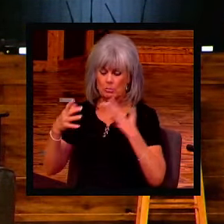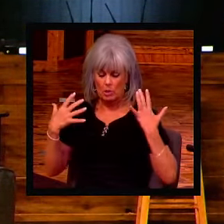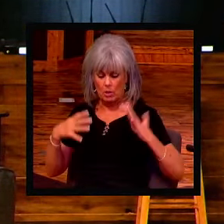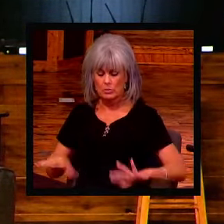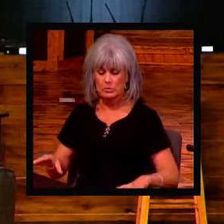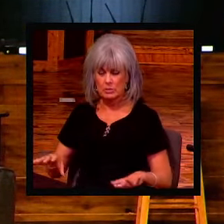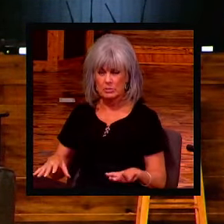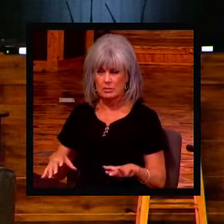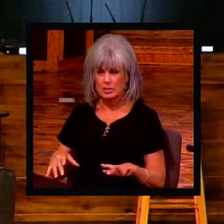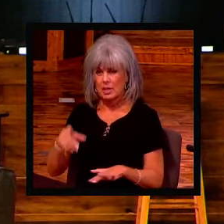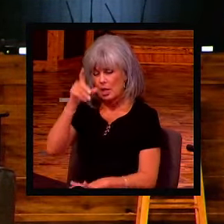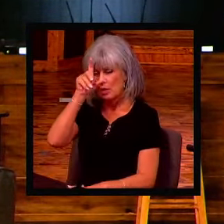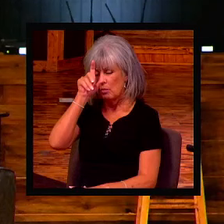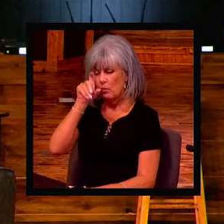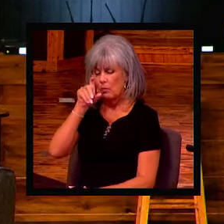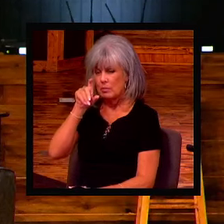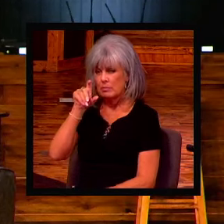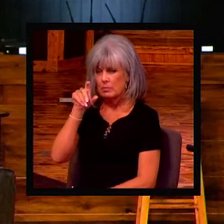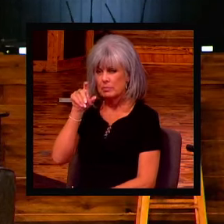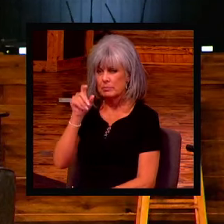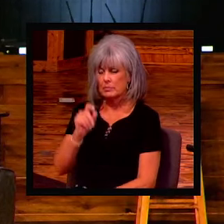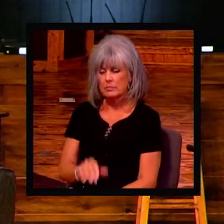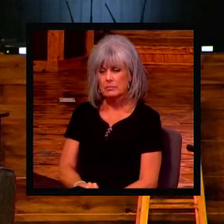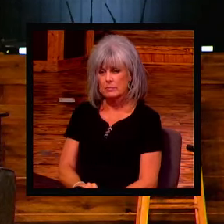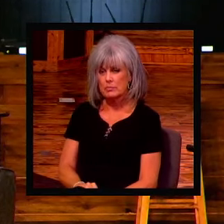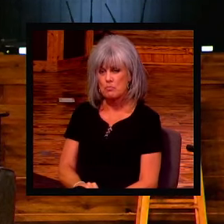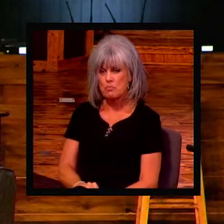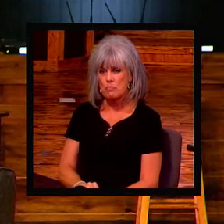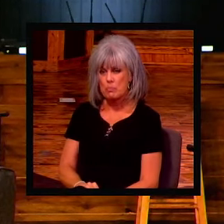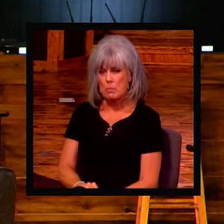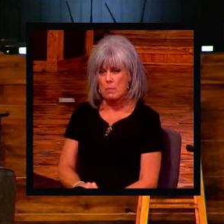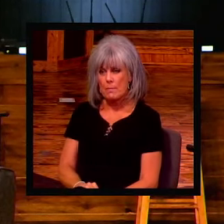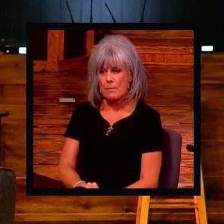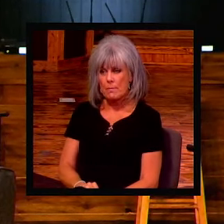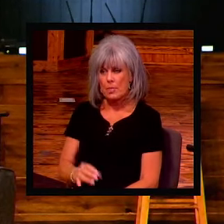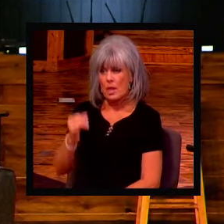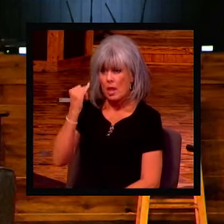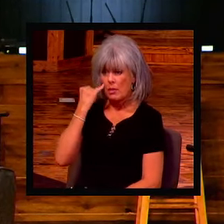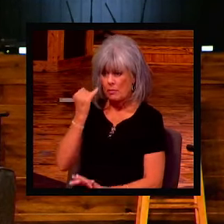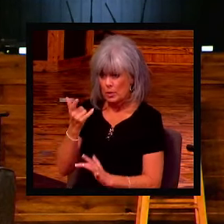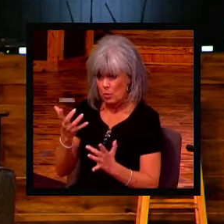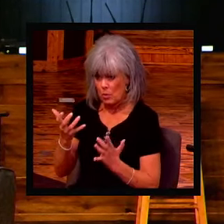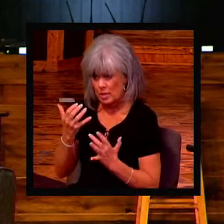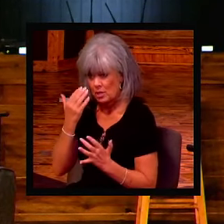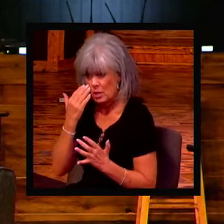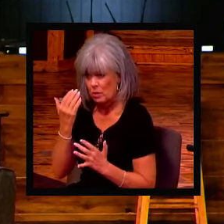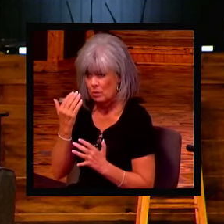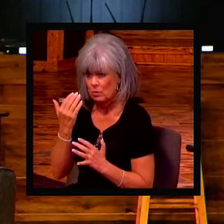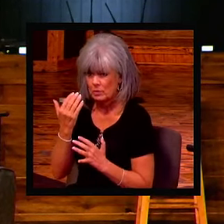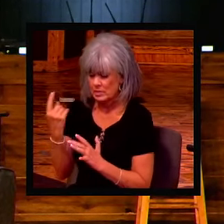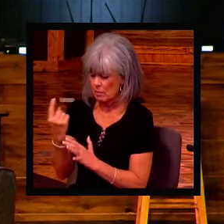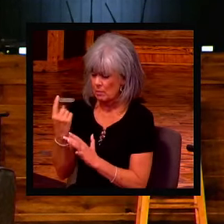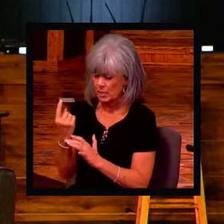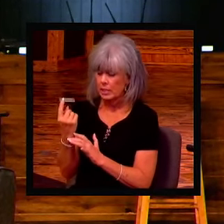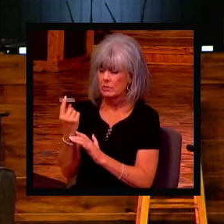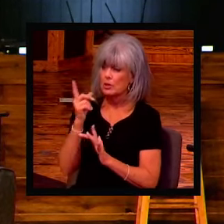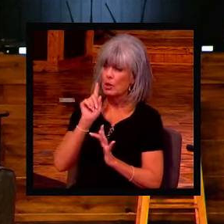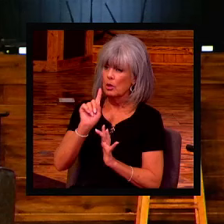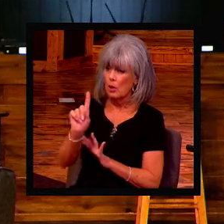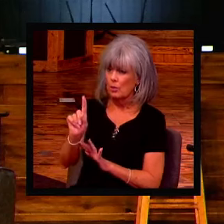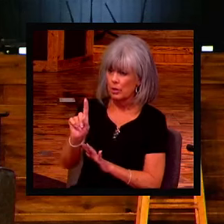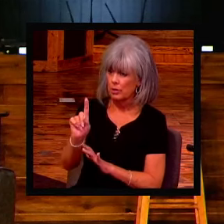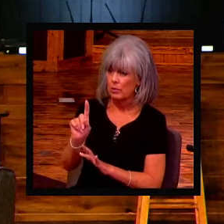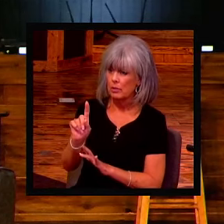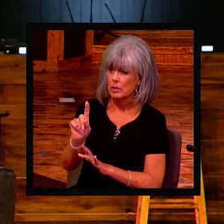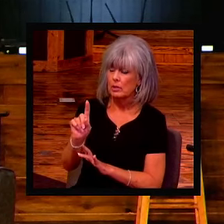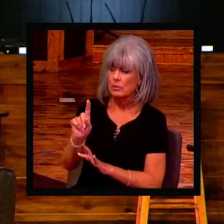similar in witchcraft background. And they were, if you want to know somebody that is coming to correct you in the Lord, they are honoring, they are